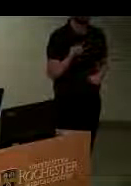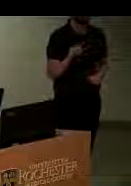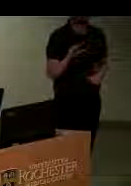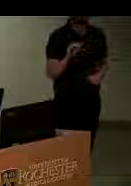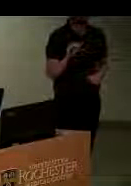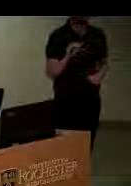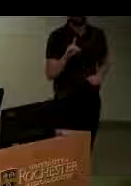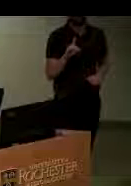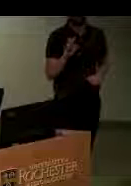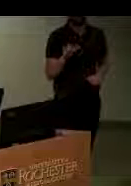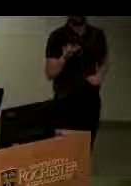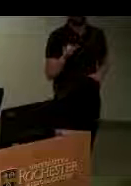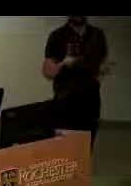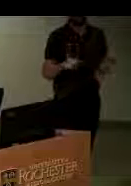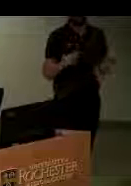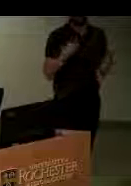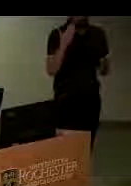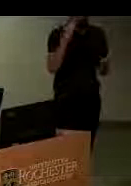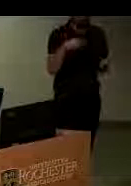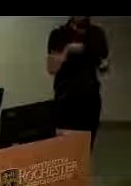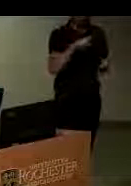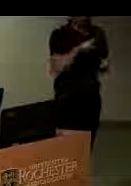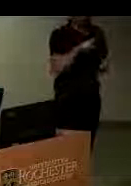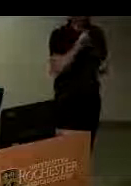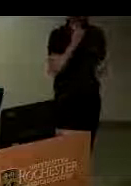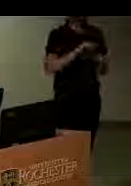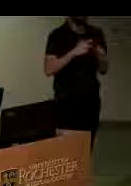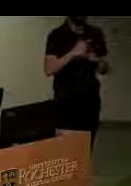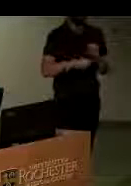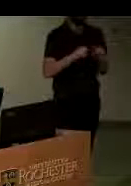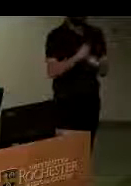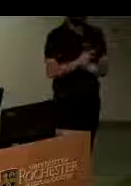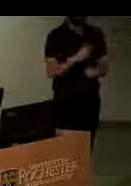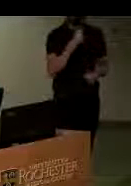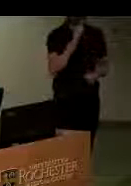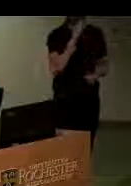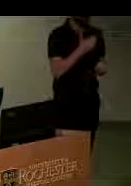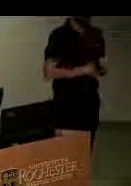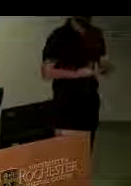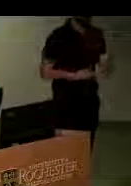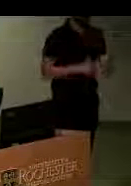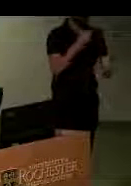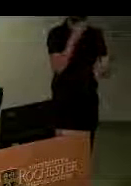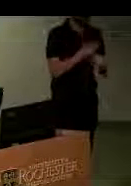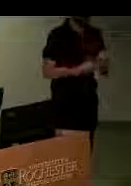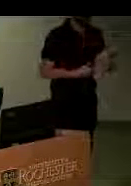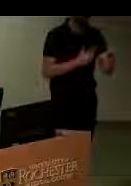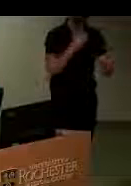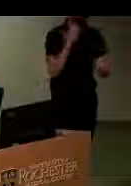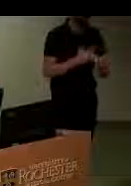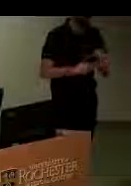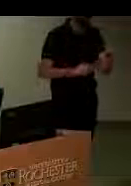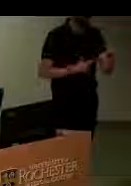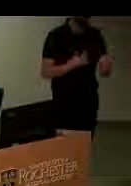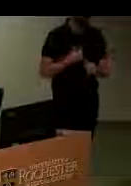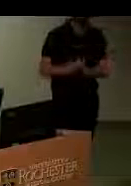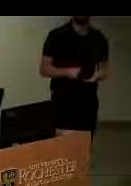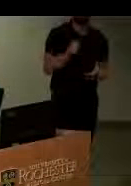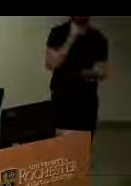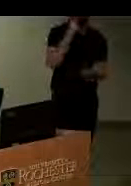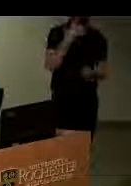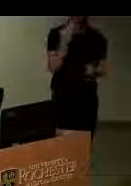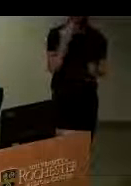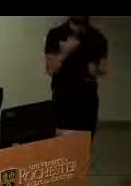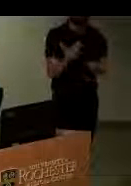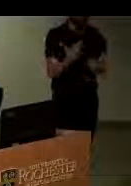you know Dawn. Dawn spent the entire 3 years saying they're going to fire you. And I never understood why he would say that with such